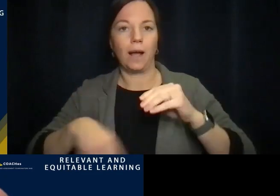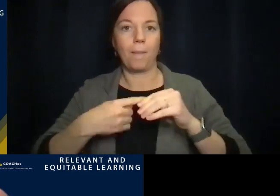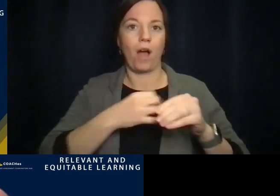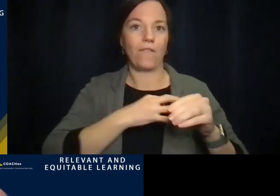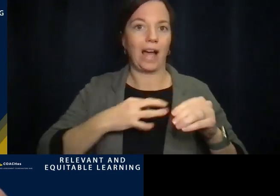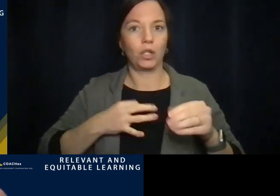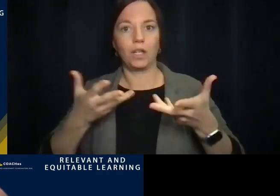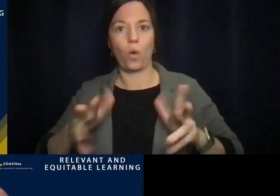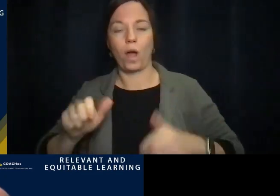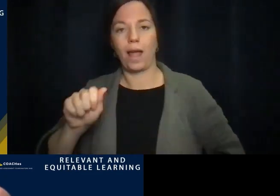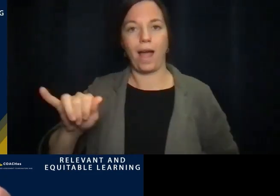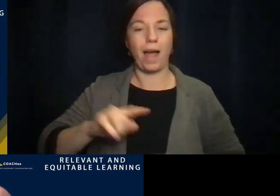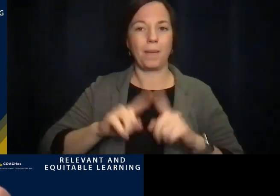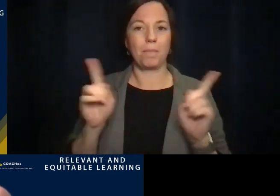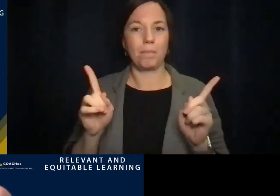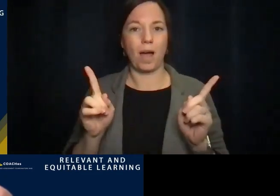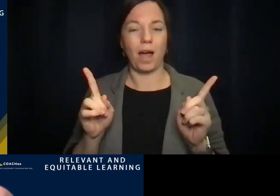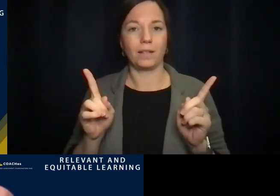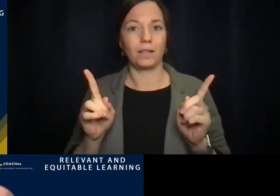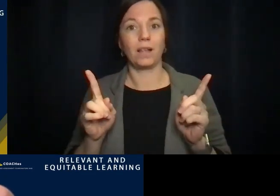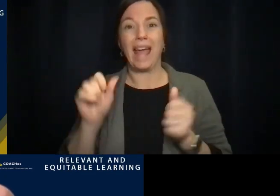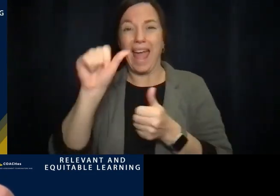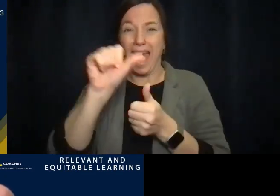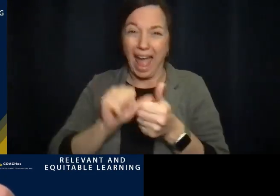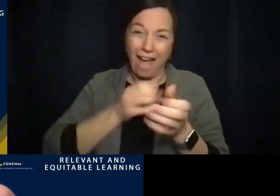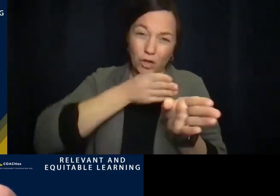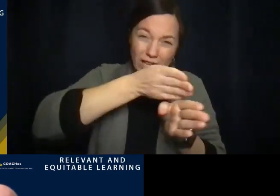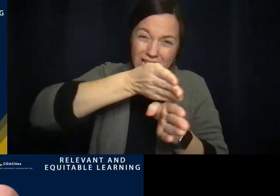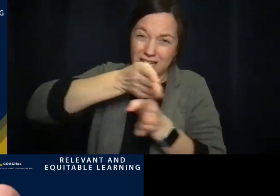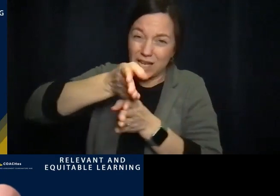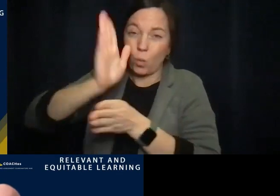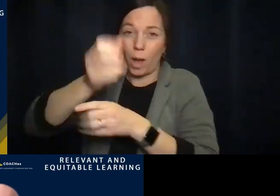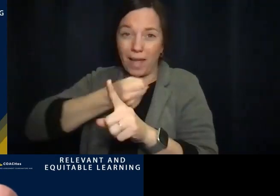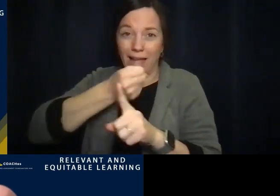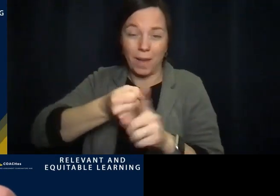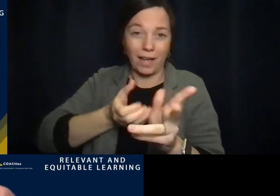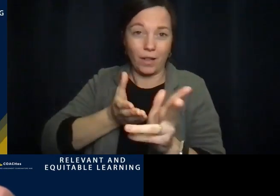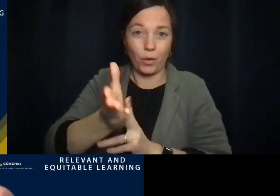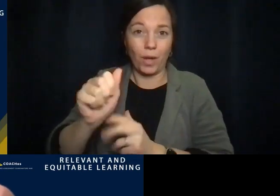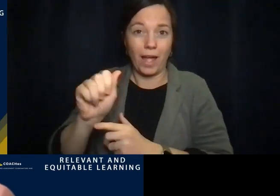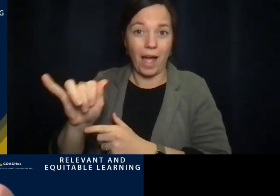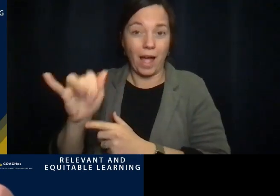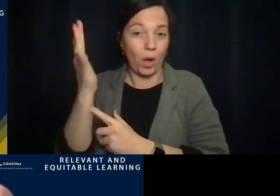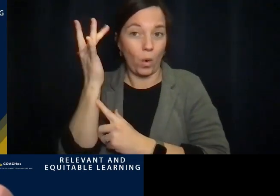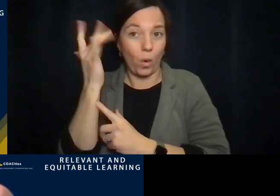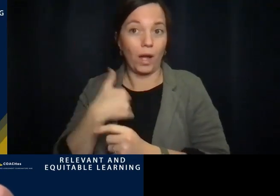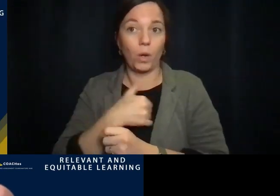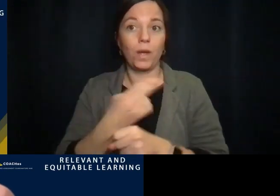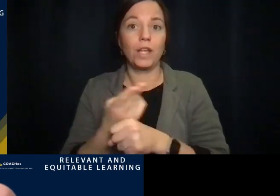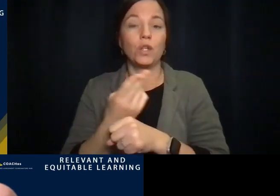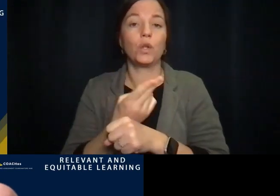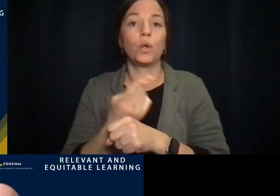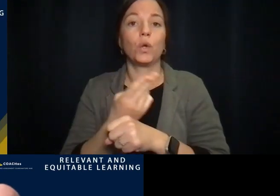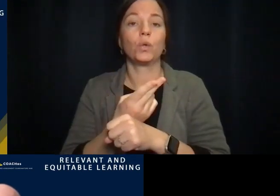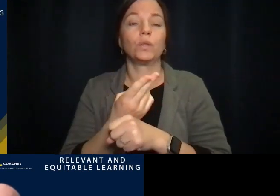a discipline that's not impacted by this, mainly because we use writing as a way